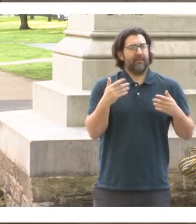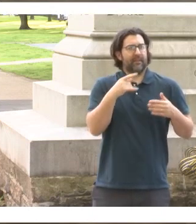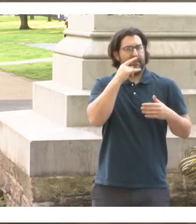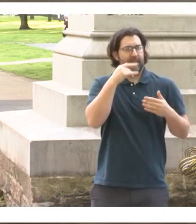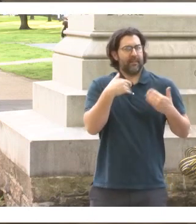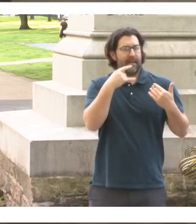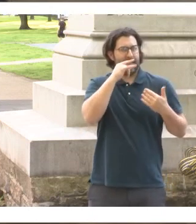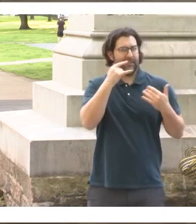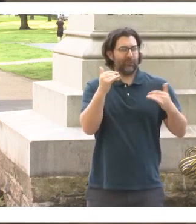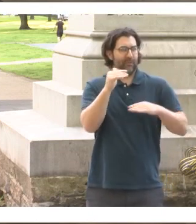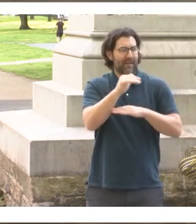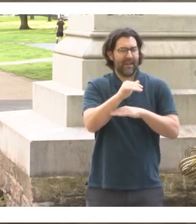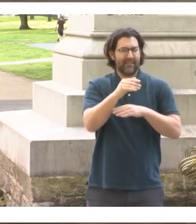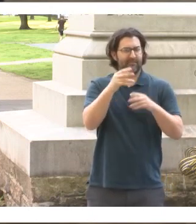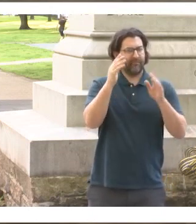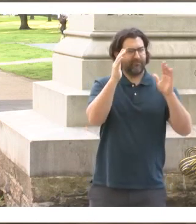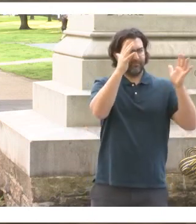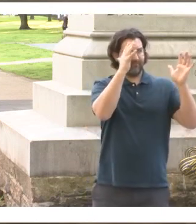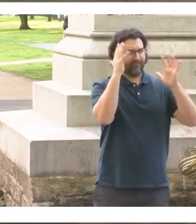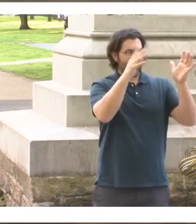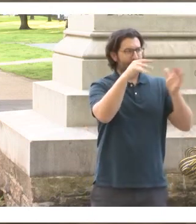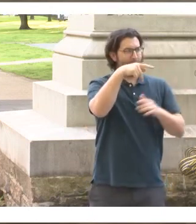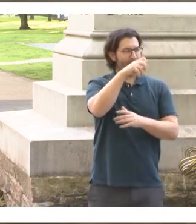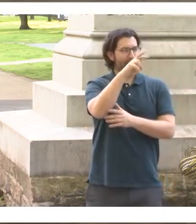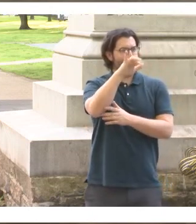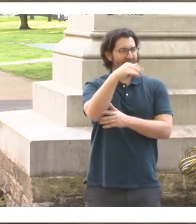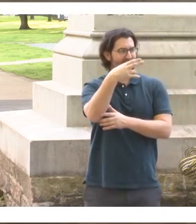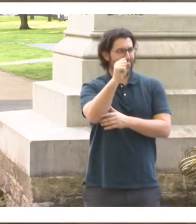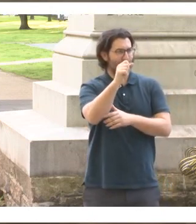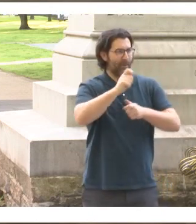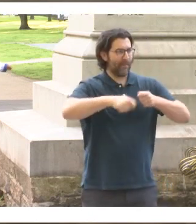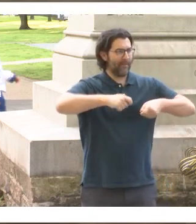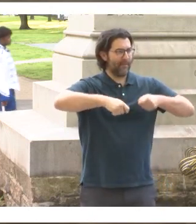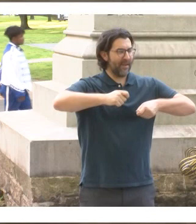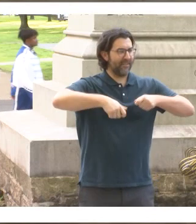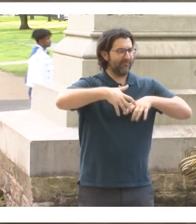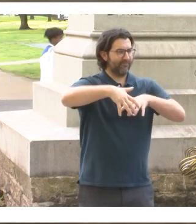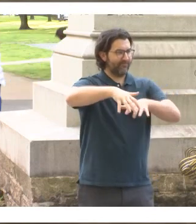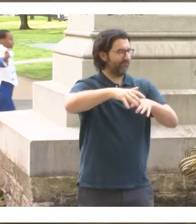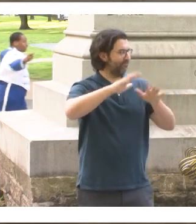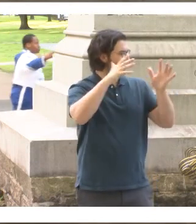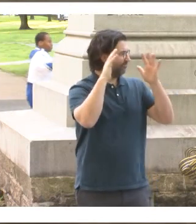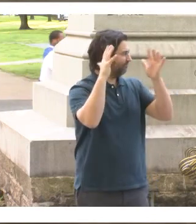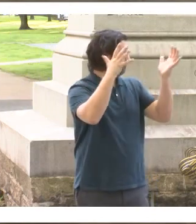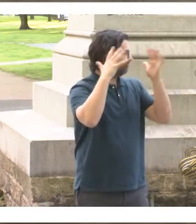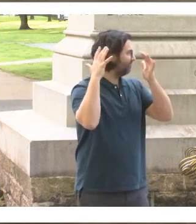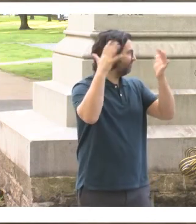give a shout out for our Perry High School band. Guys, thank you.